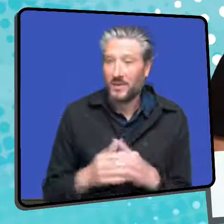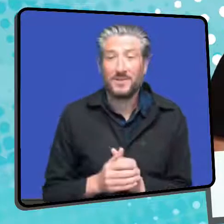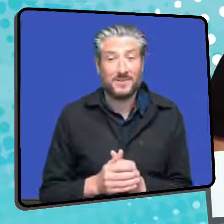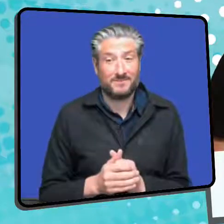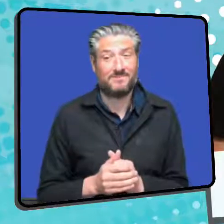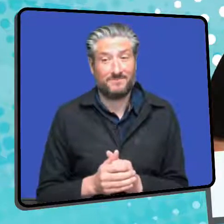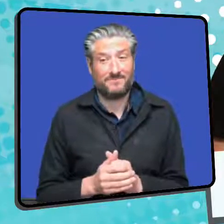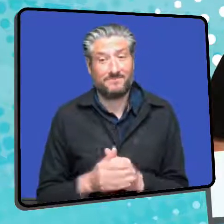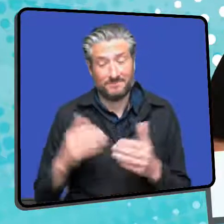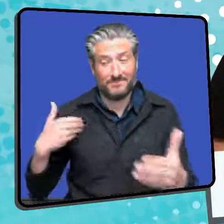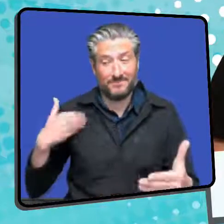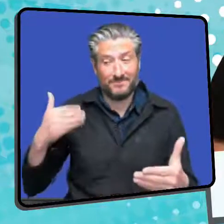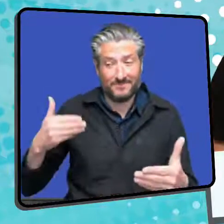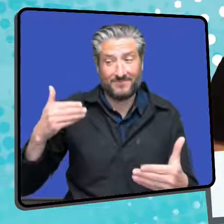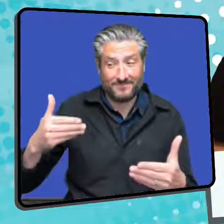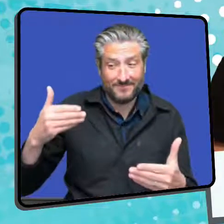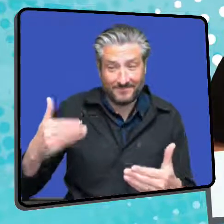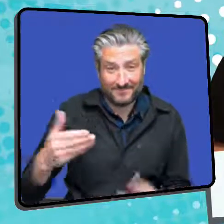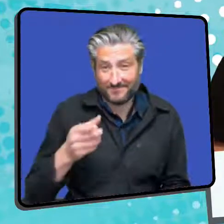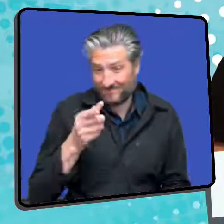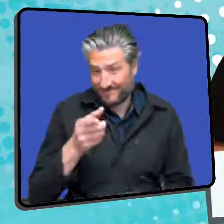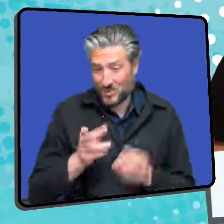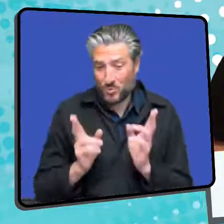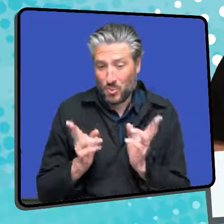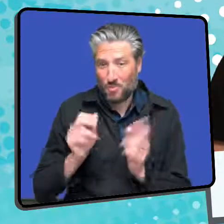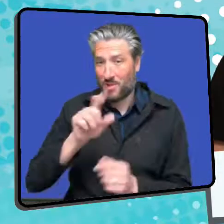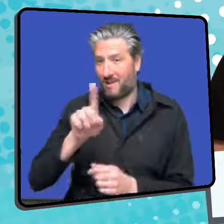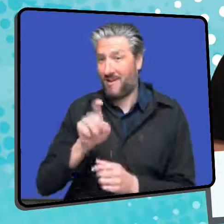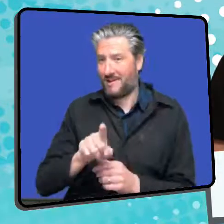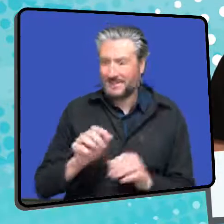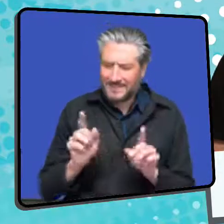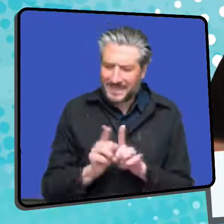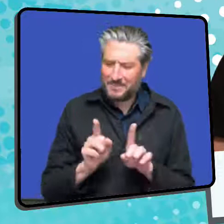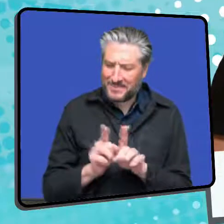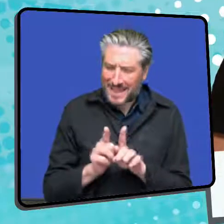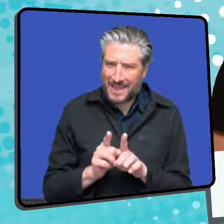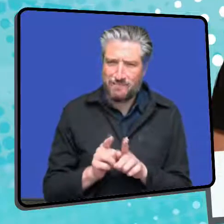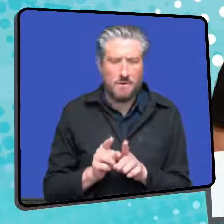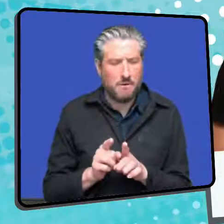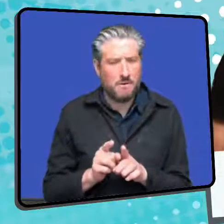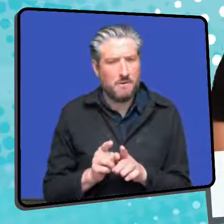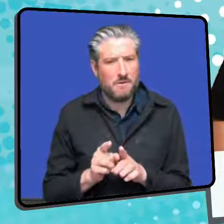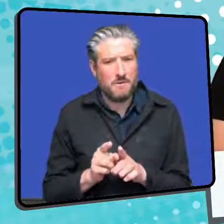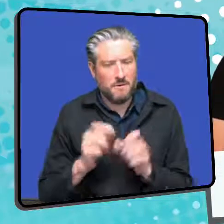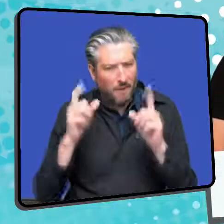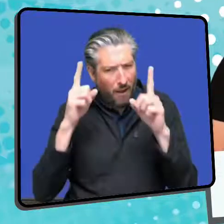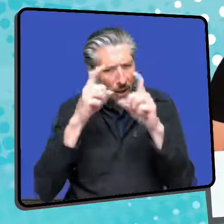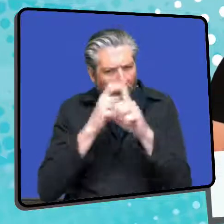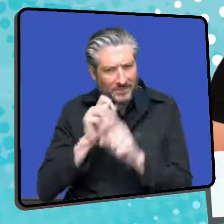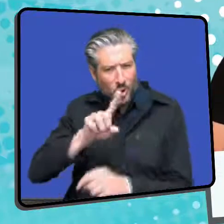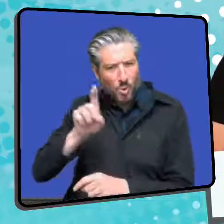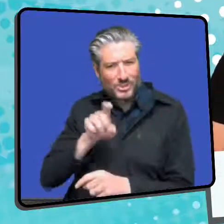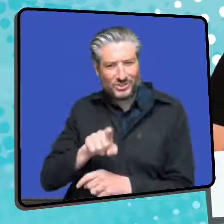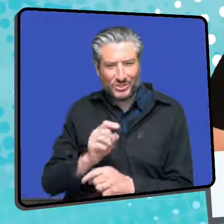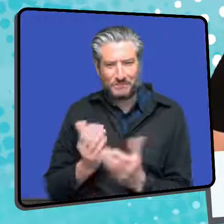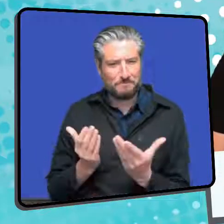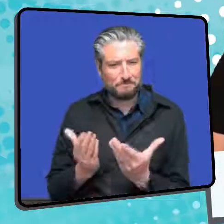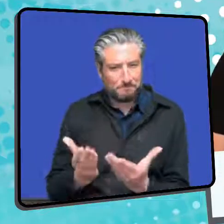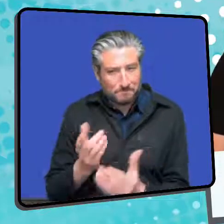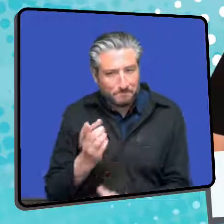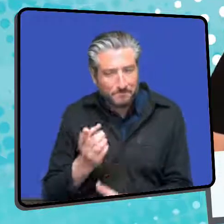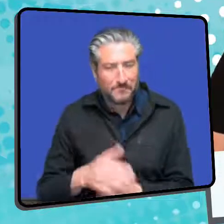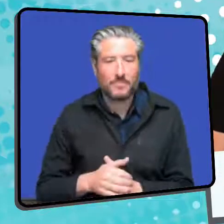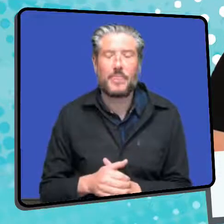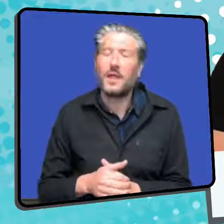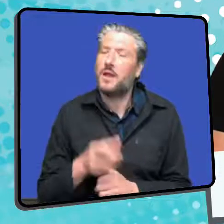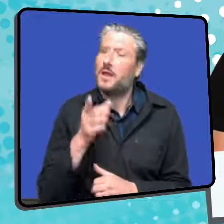morning, Henk. A real crowd asking this very difficult question. Yes. So what is the most annoying